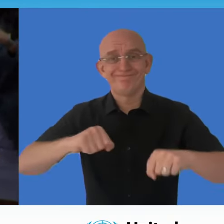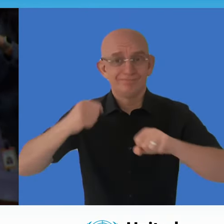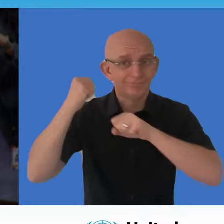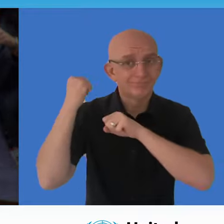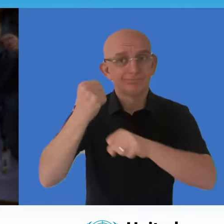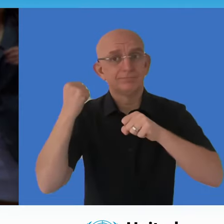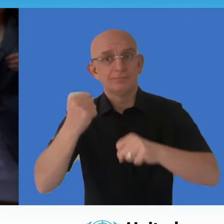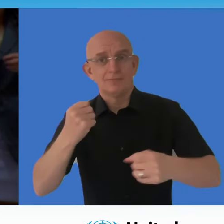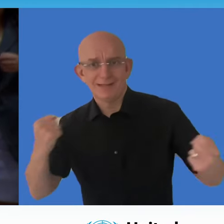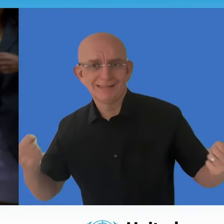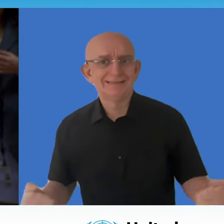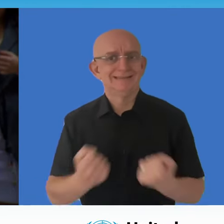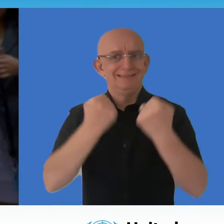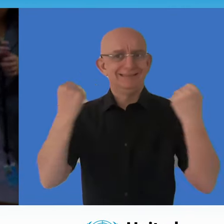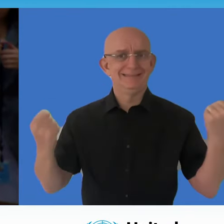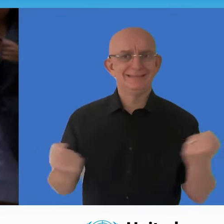communities